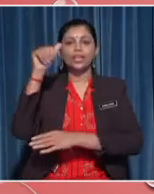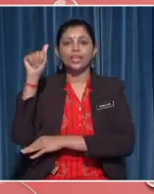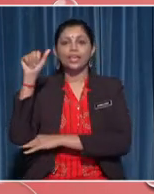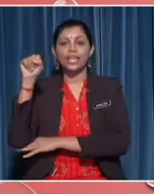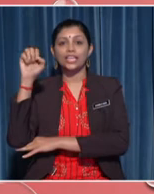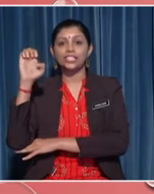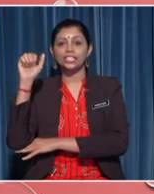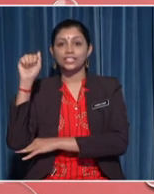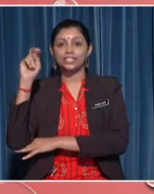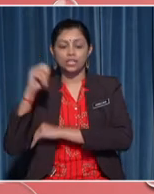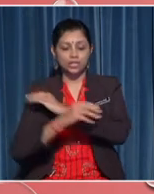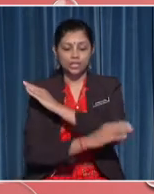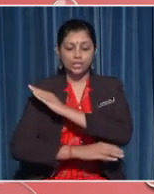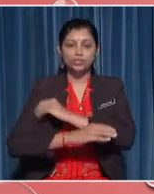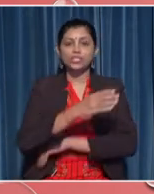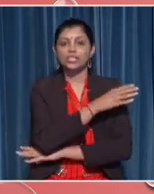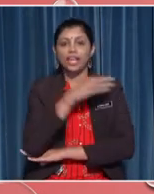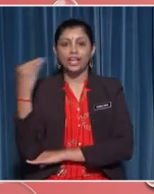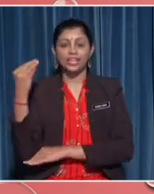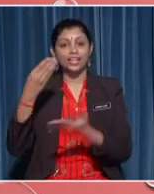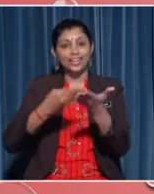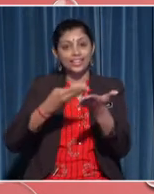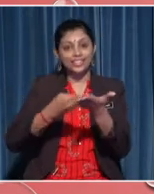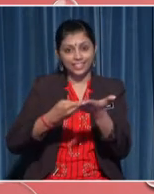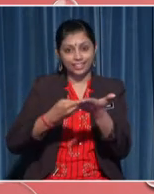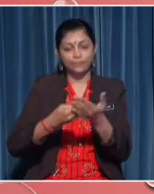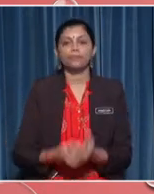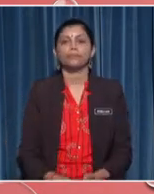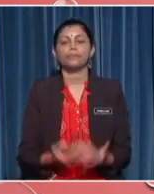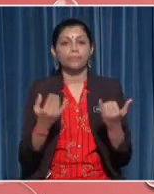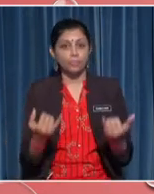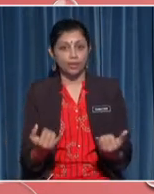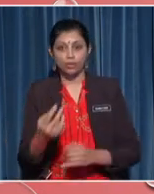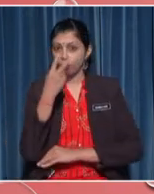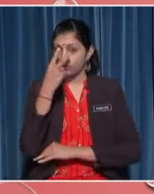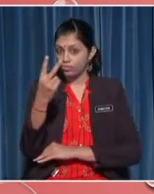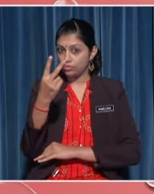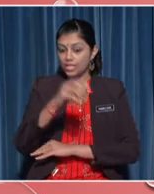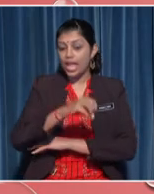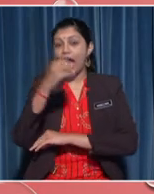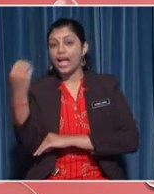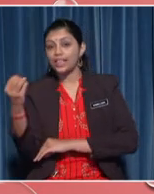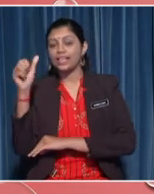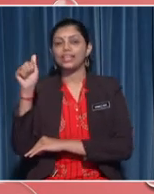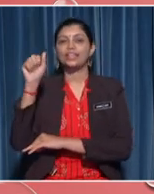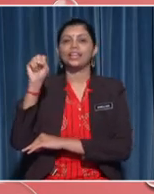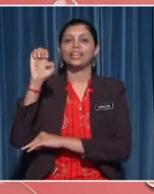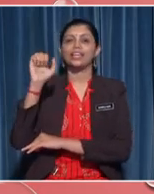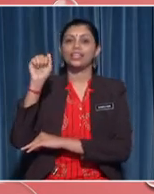currencies. Now, let's look at some other currencies apart from the ASEAN